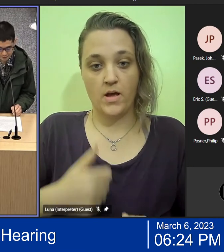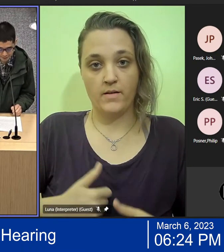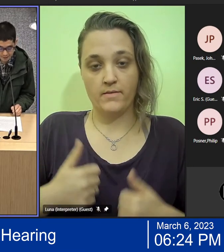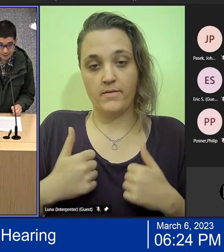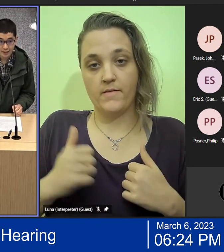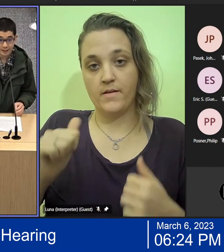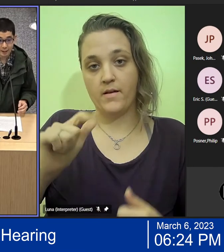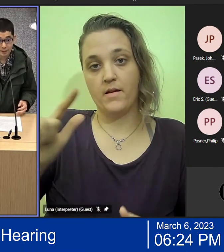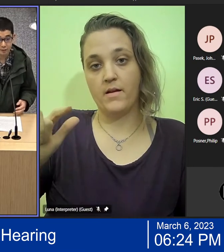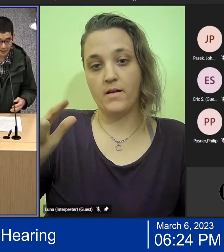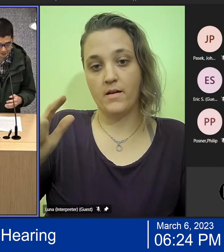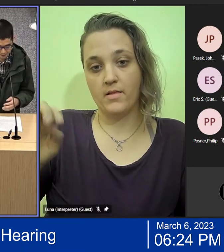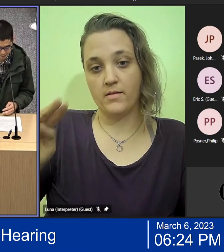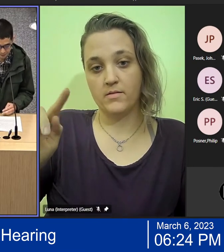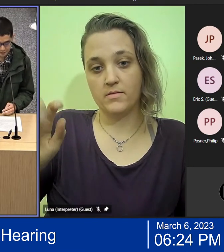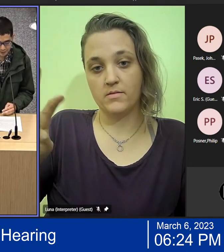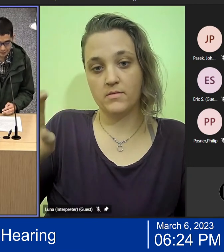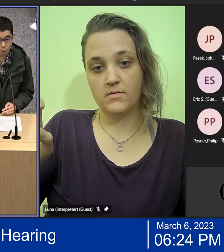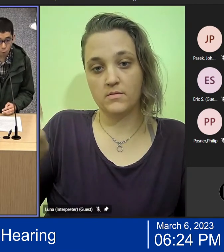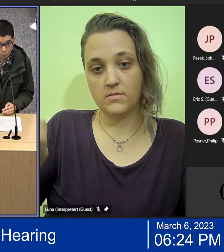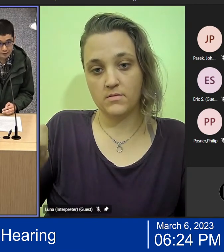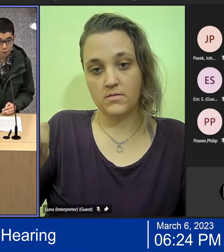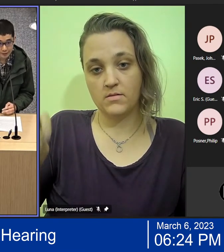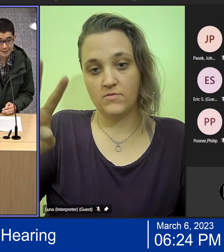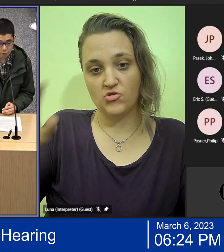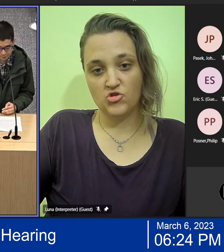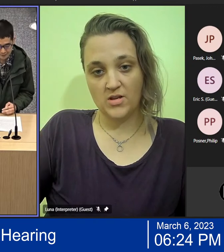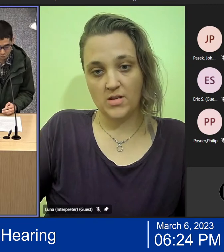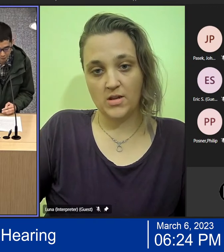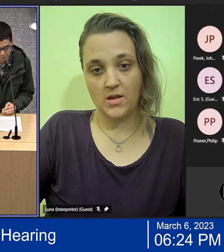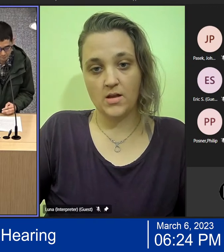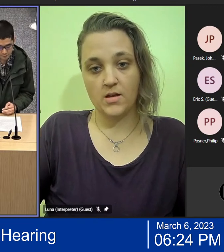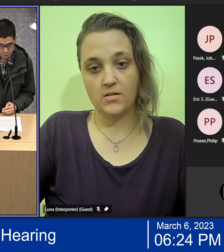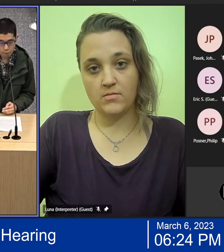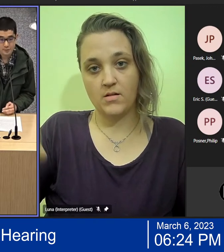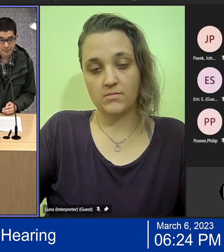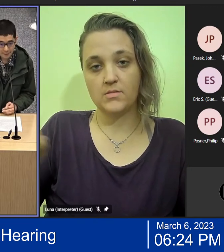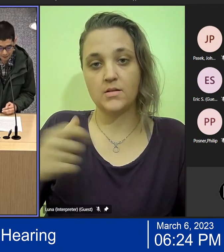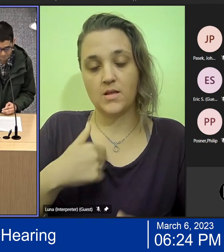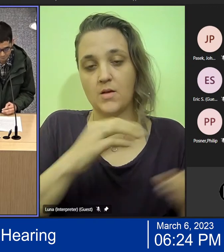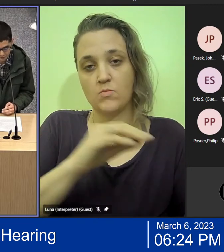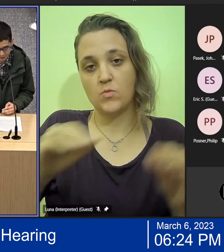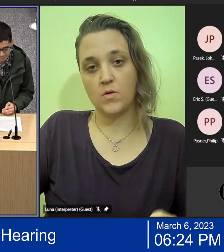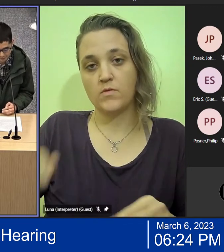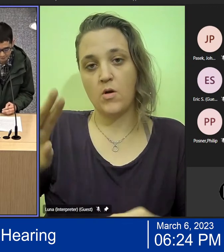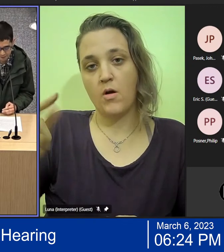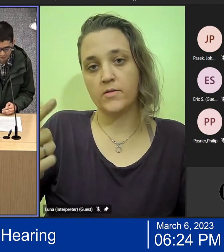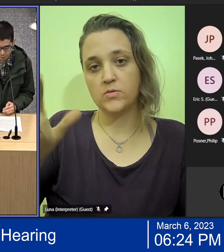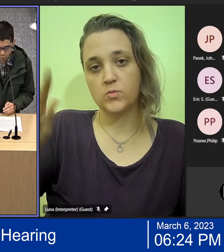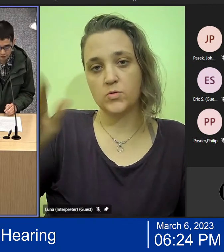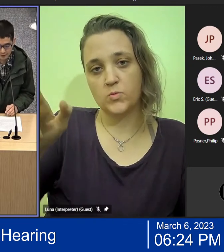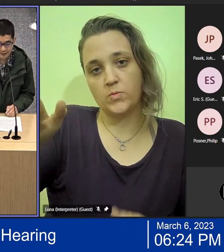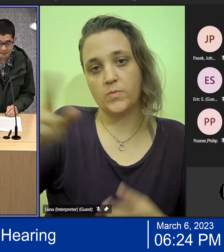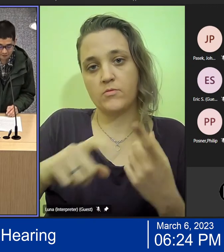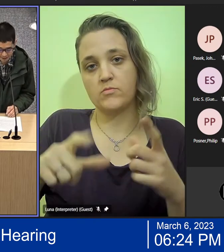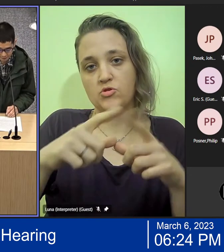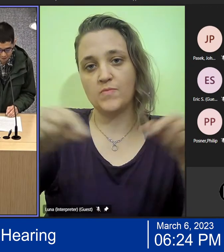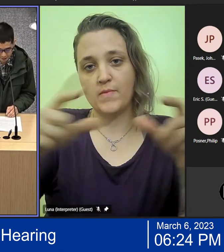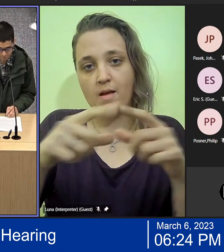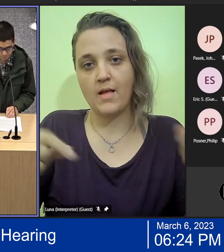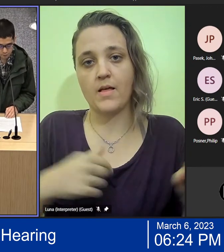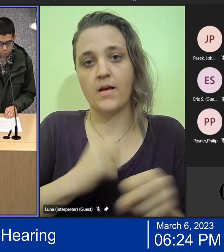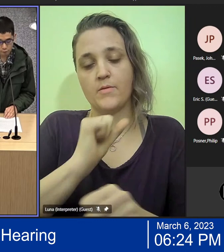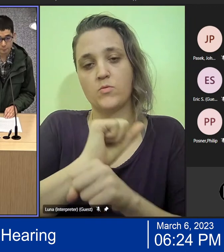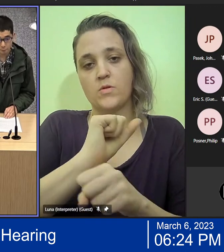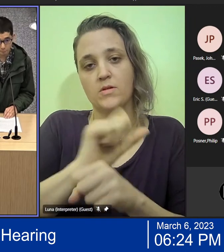I'm a jurisdiction in Arlington Virginia at the United States coming to Arlington in August 2021 from